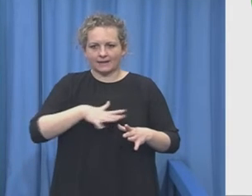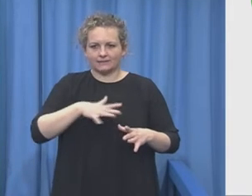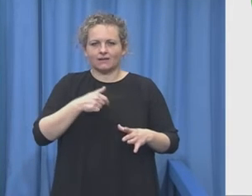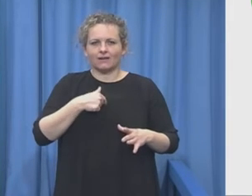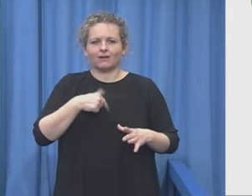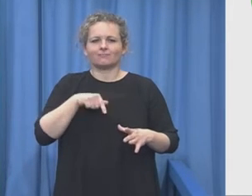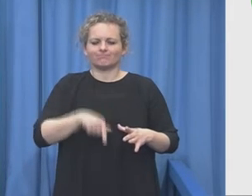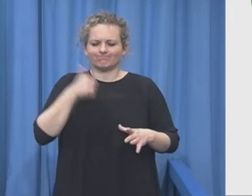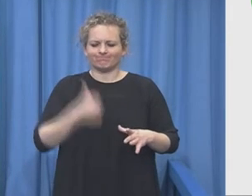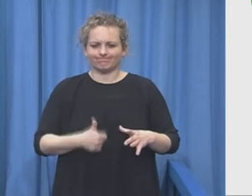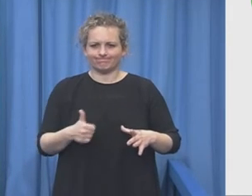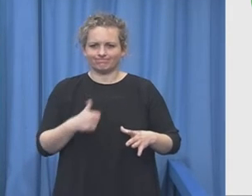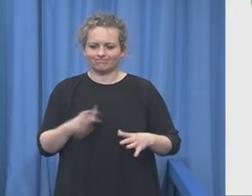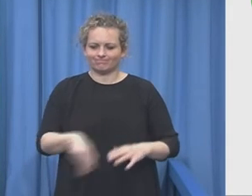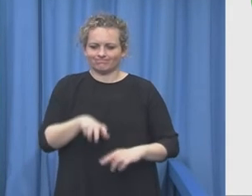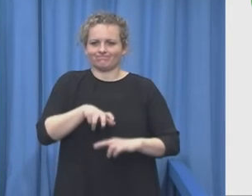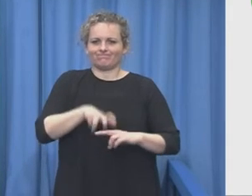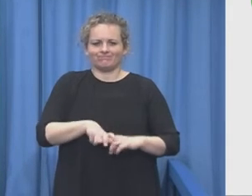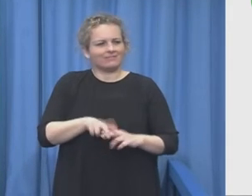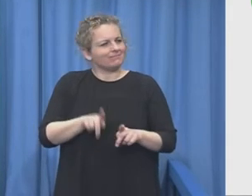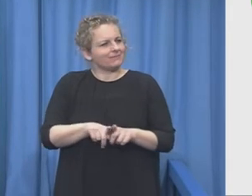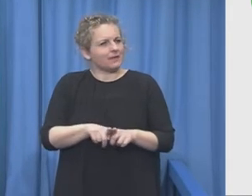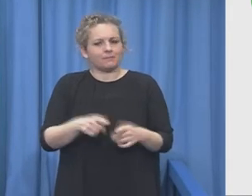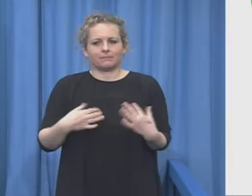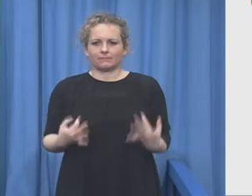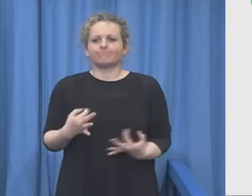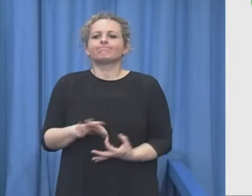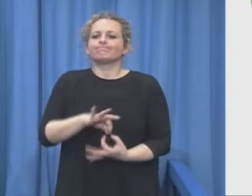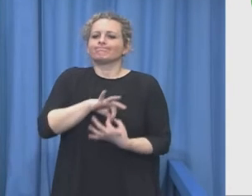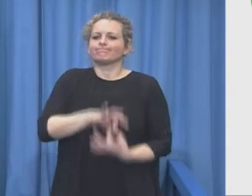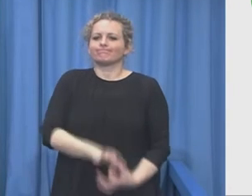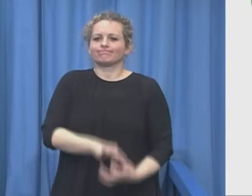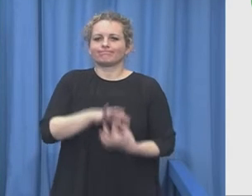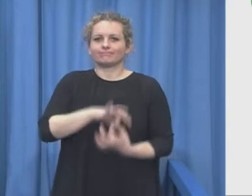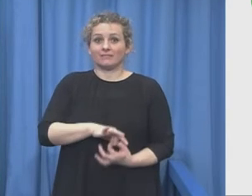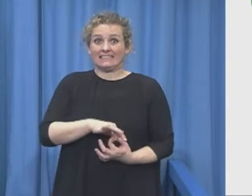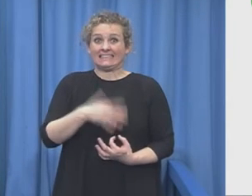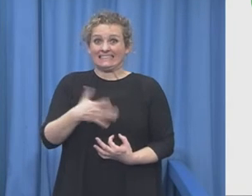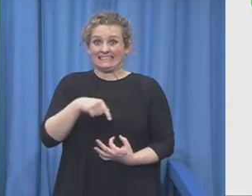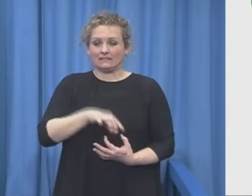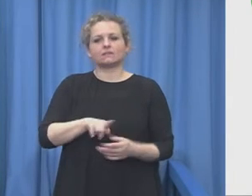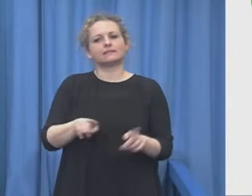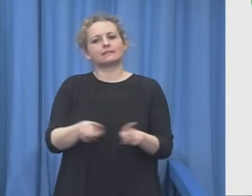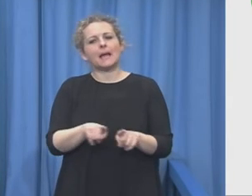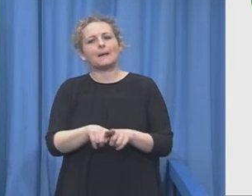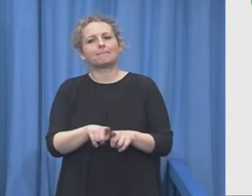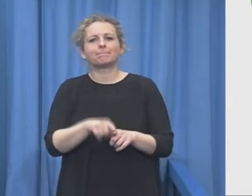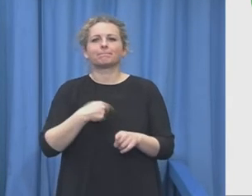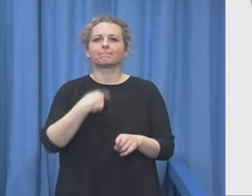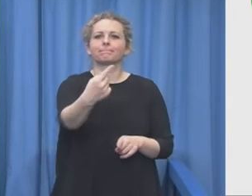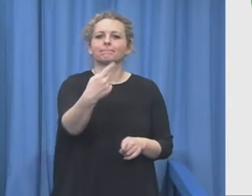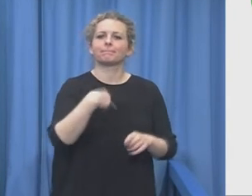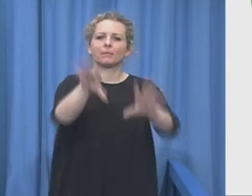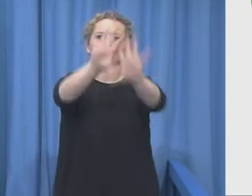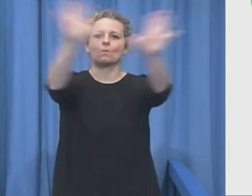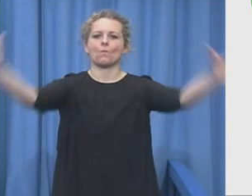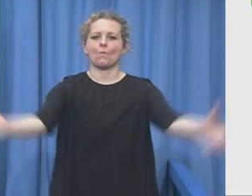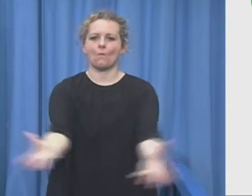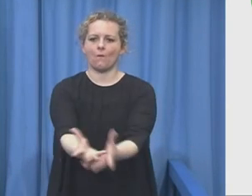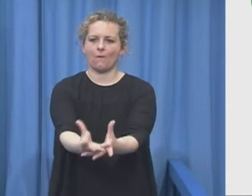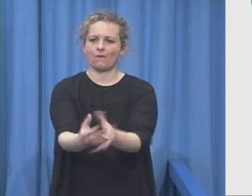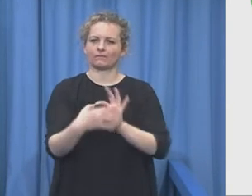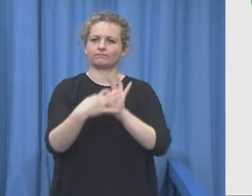way, in a solid way, balanced, without prejudice,